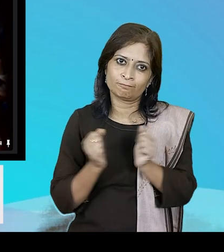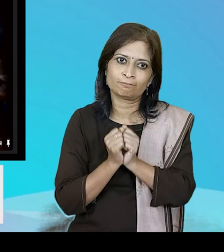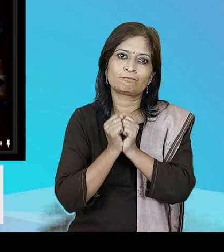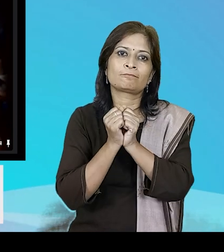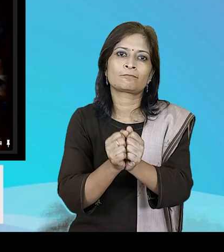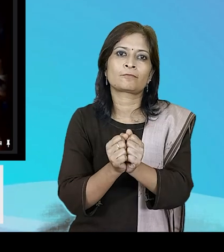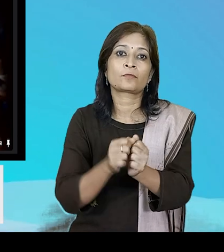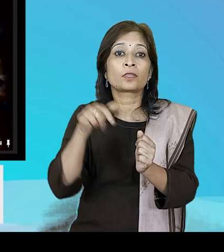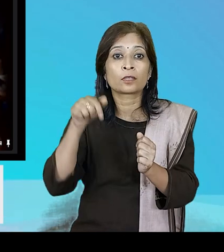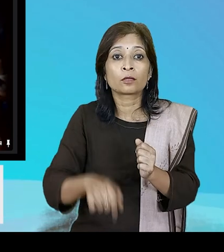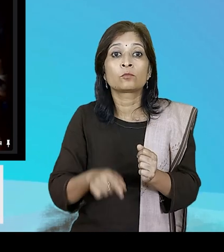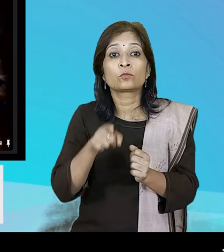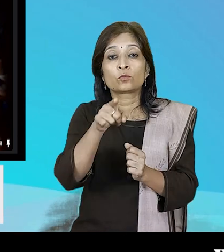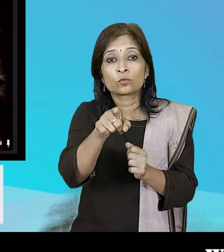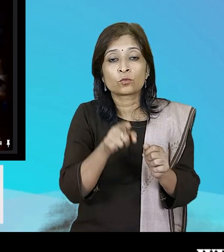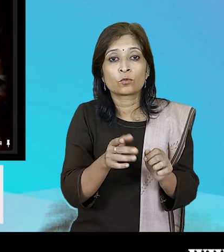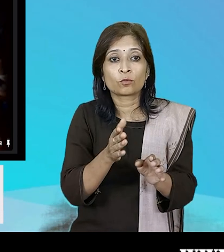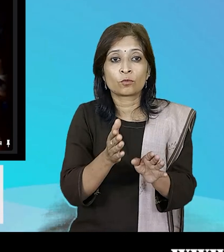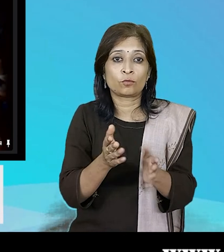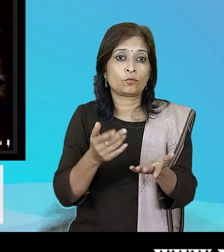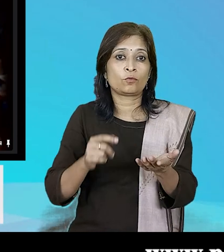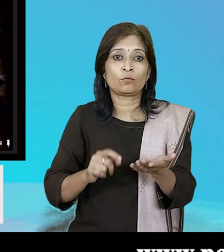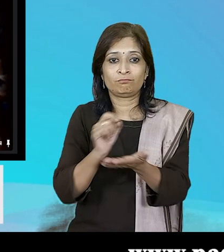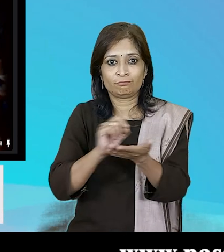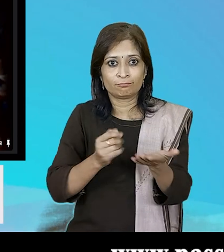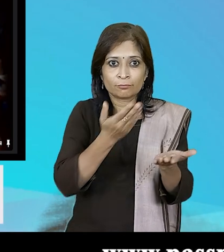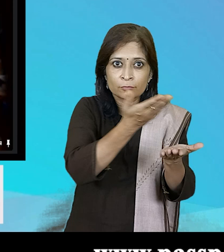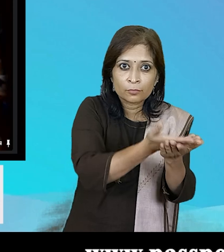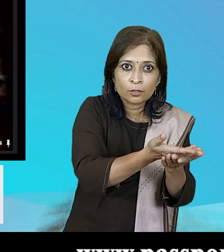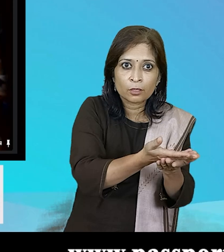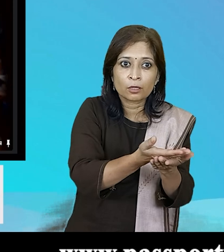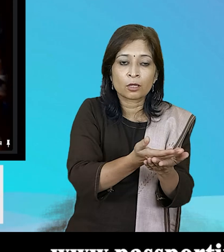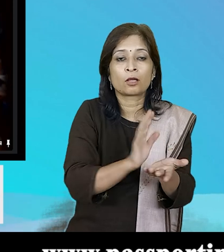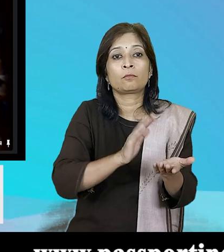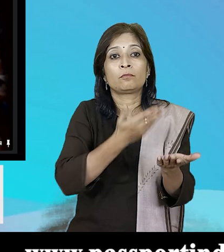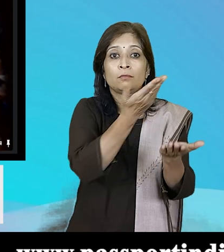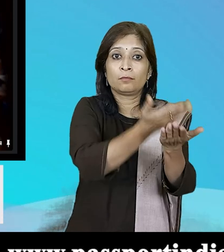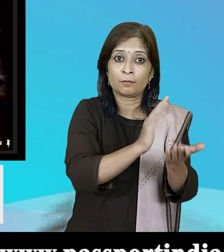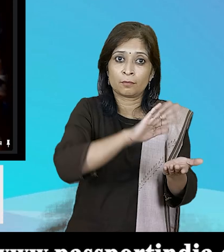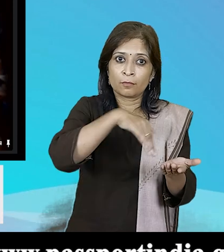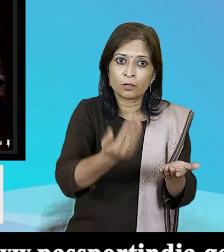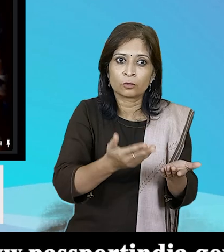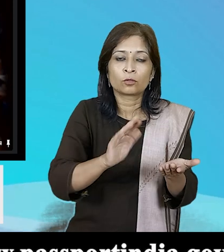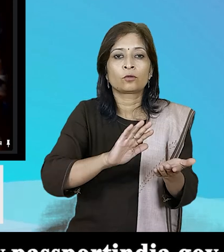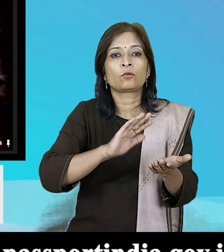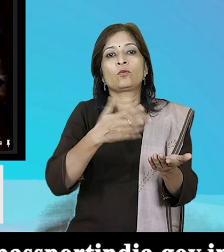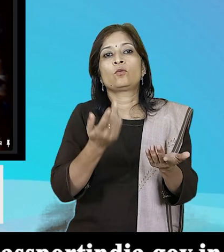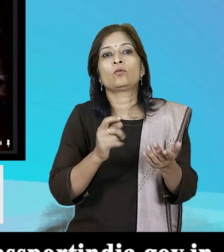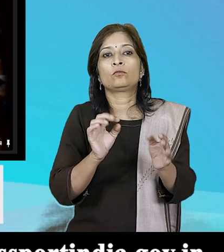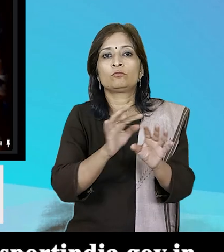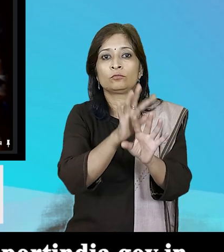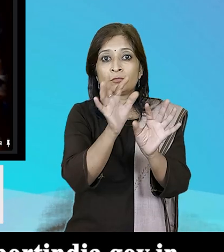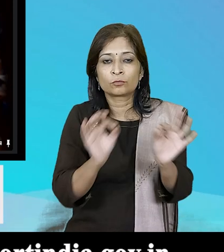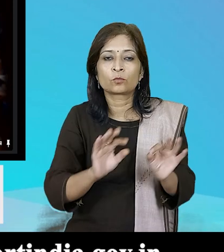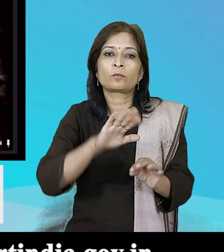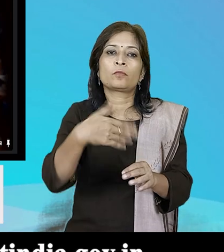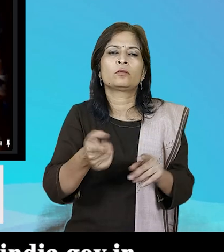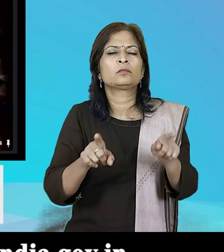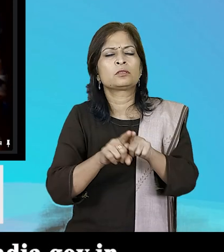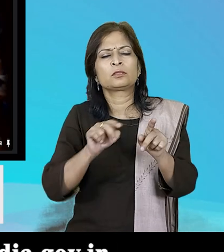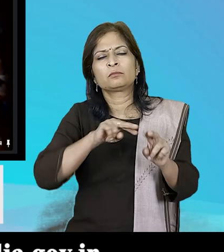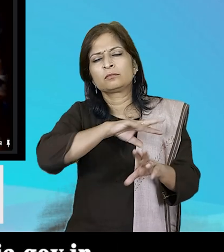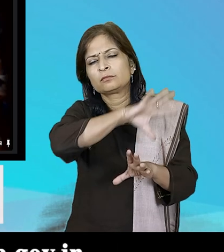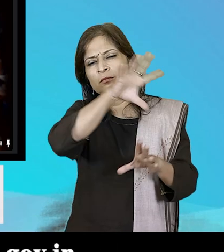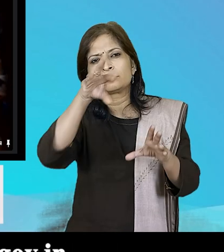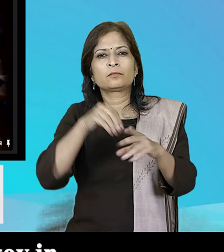the process before you apply, when you apply, and after you apply. The information is available on